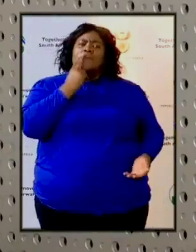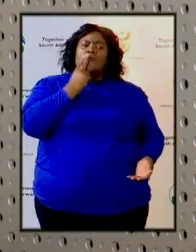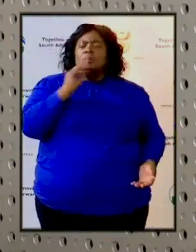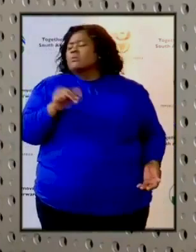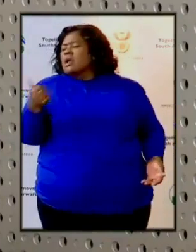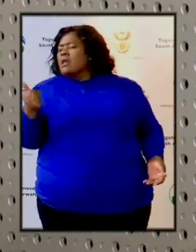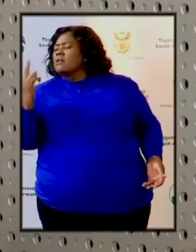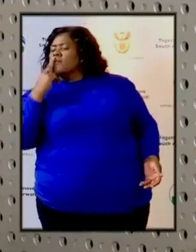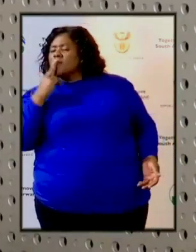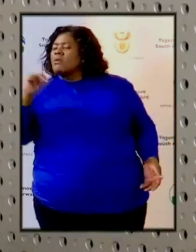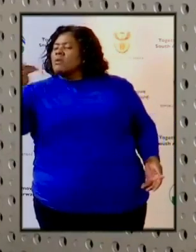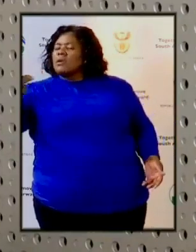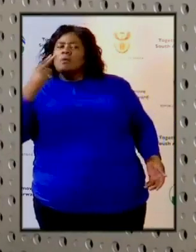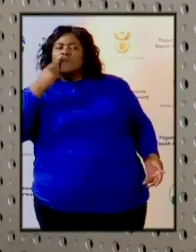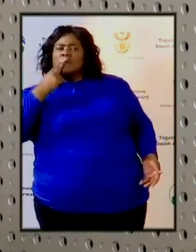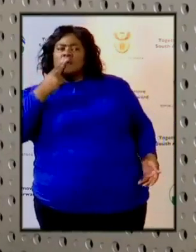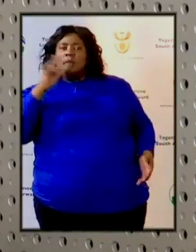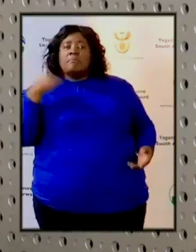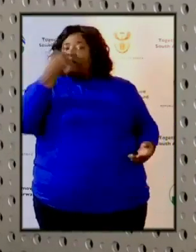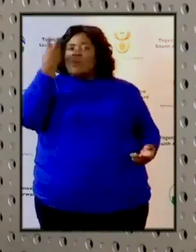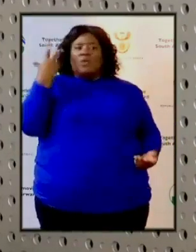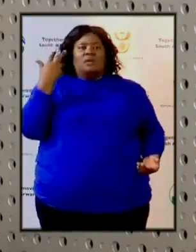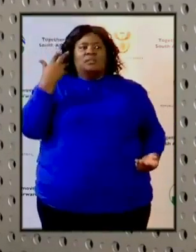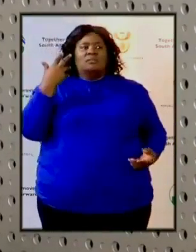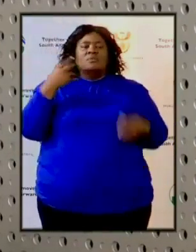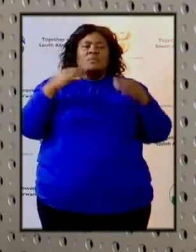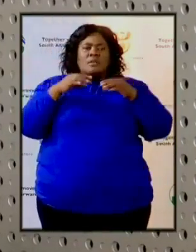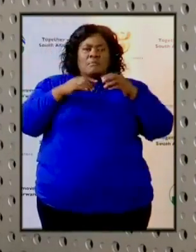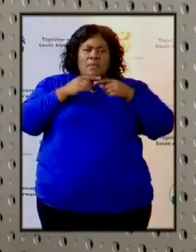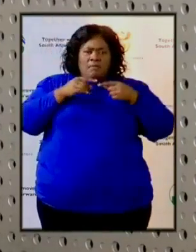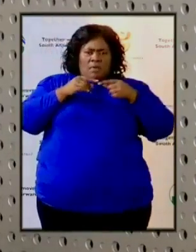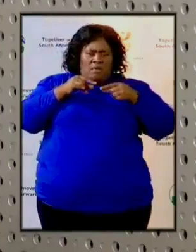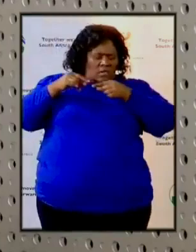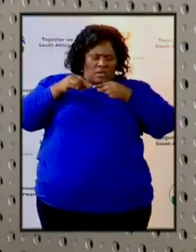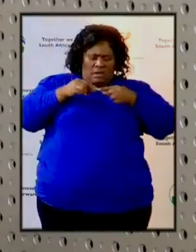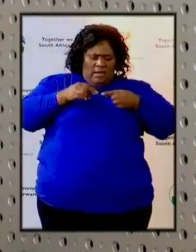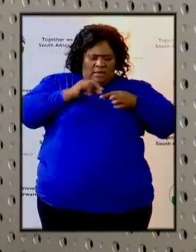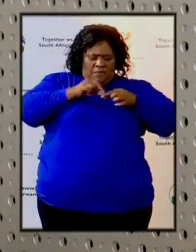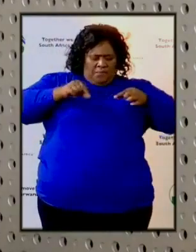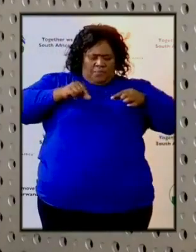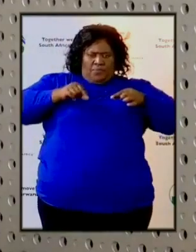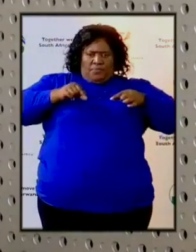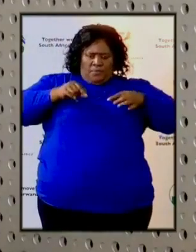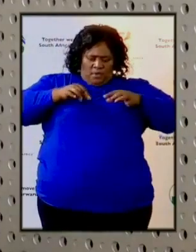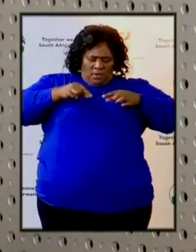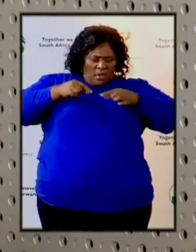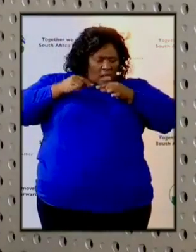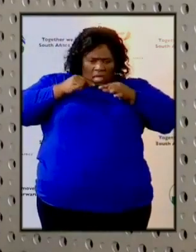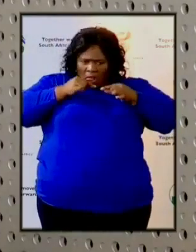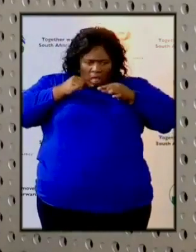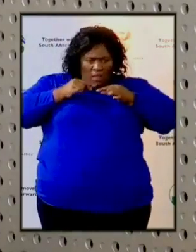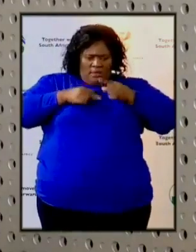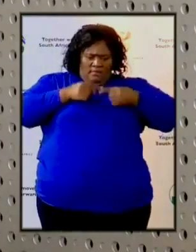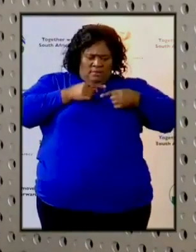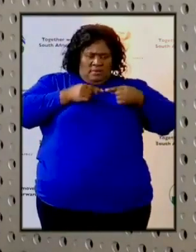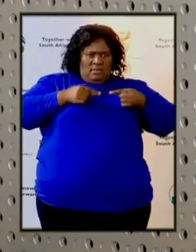I'd forgotten how people put saliva on their Azole and also how they share. So these things came from